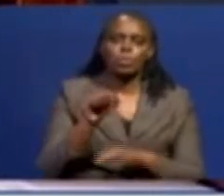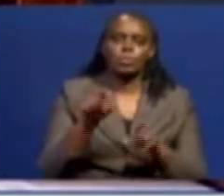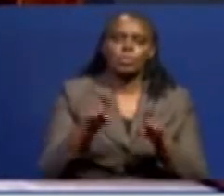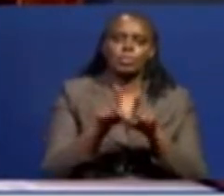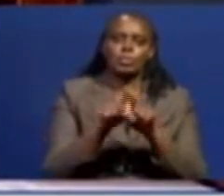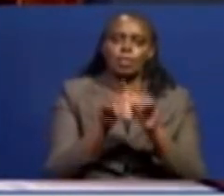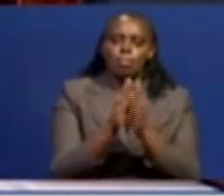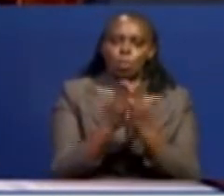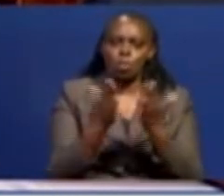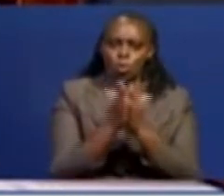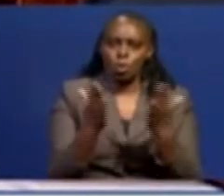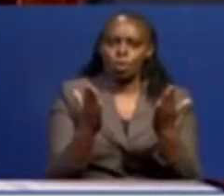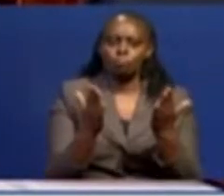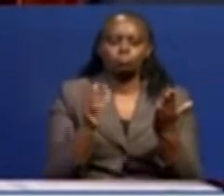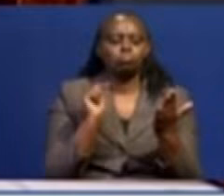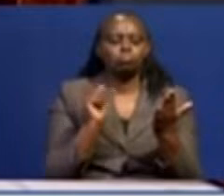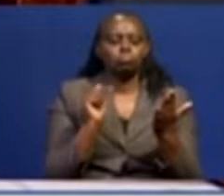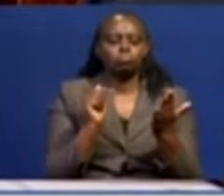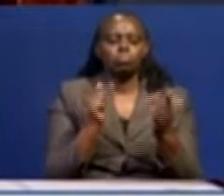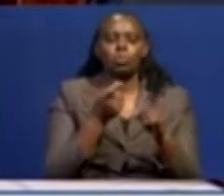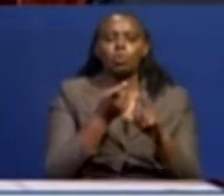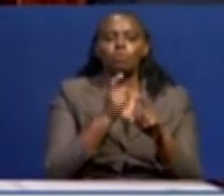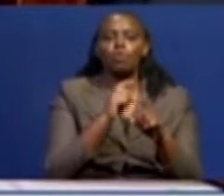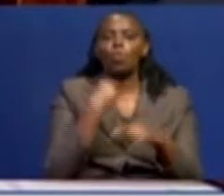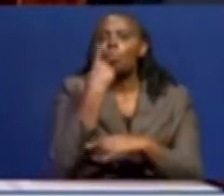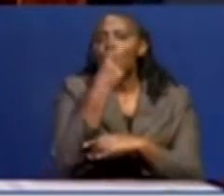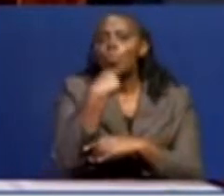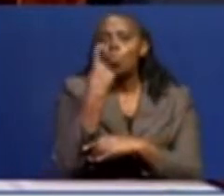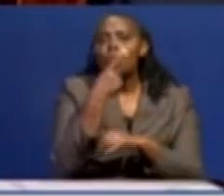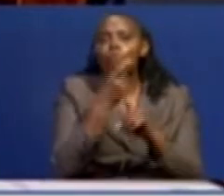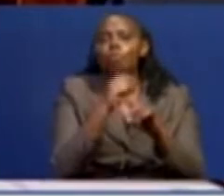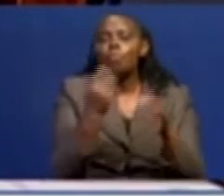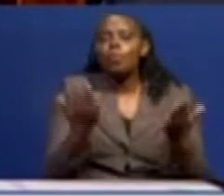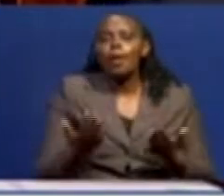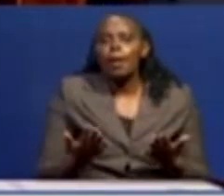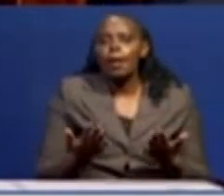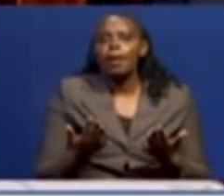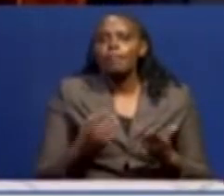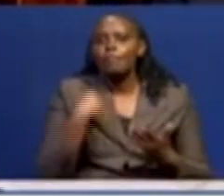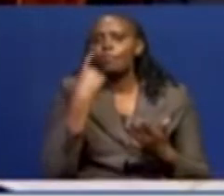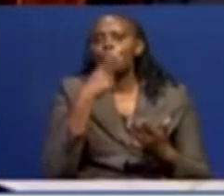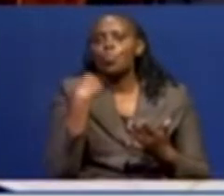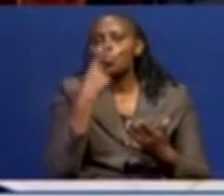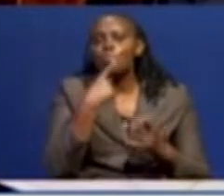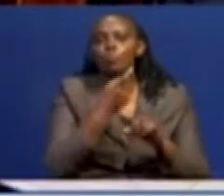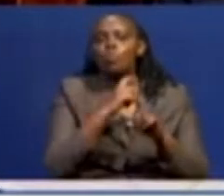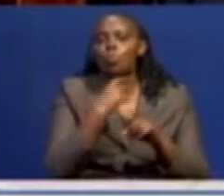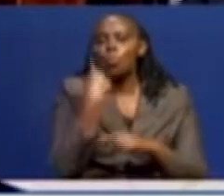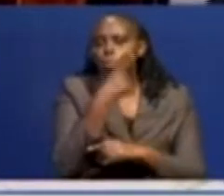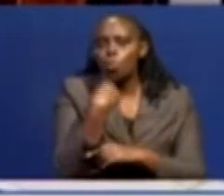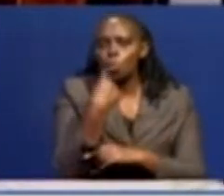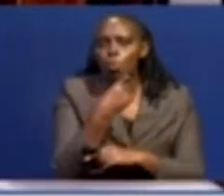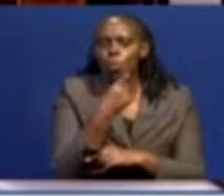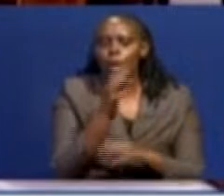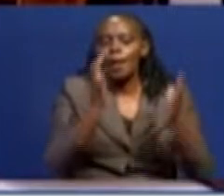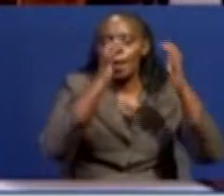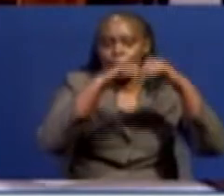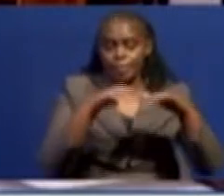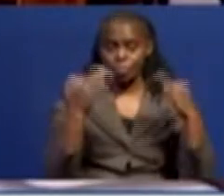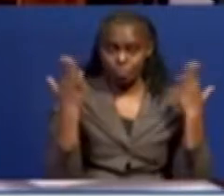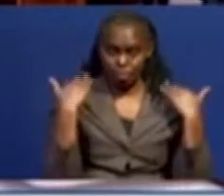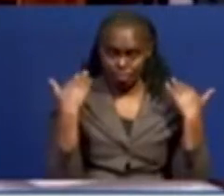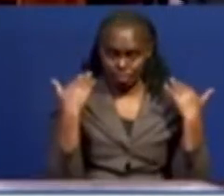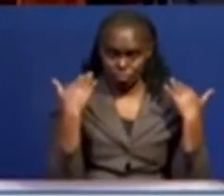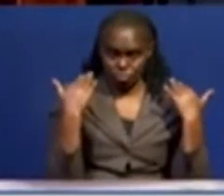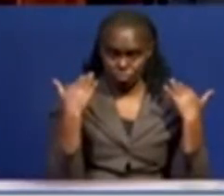document? Yes. Let's describe that document. From whom is this document? The document is from the